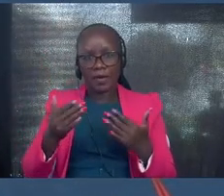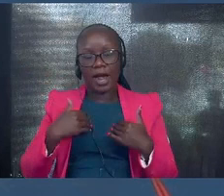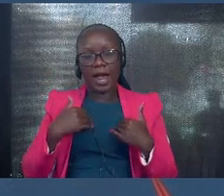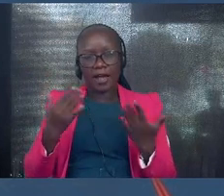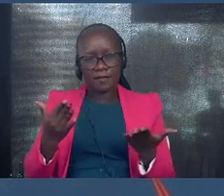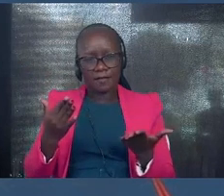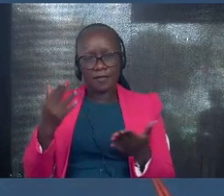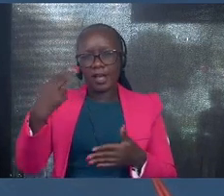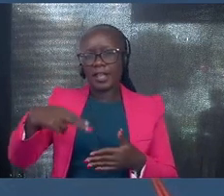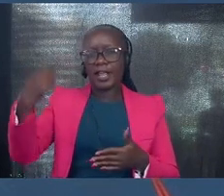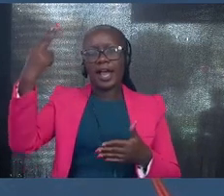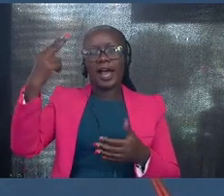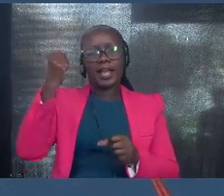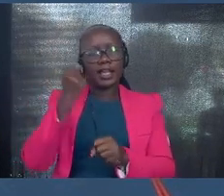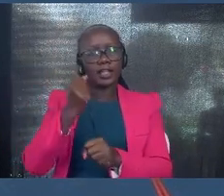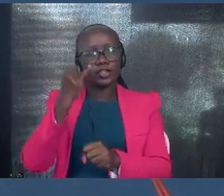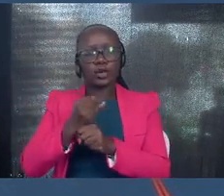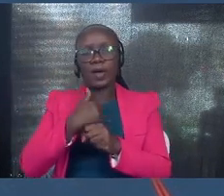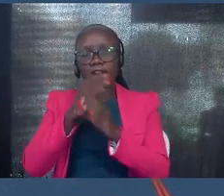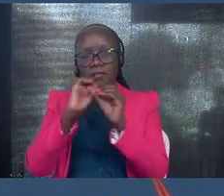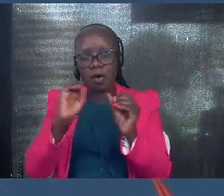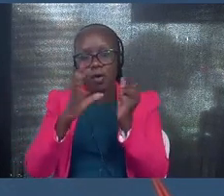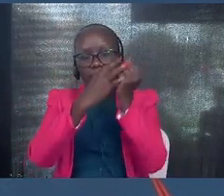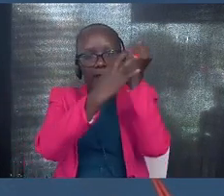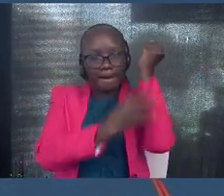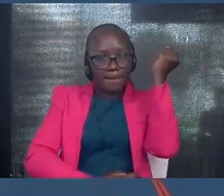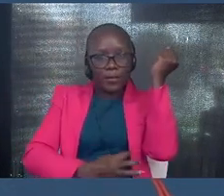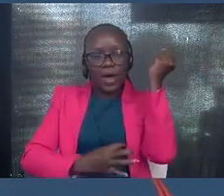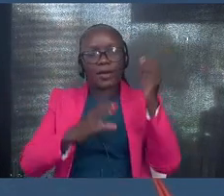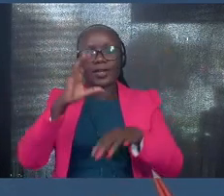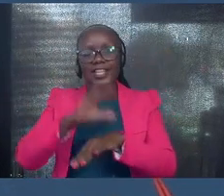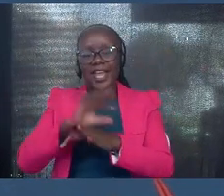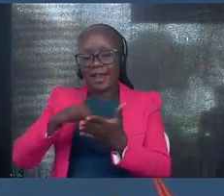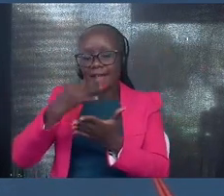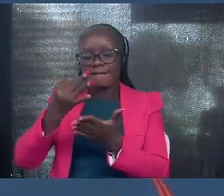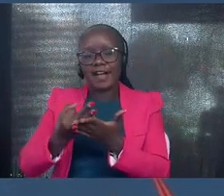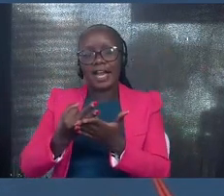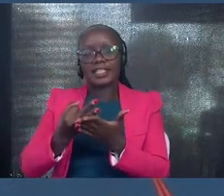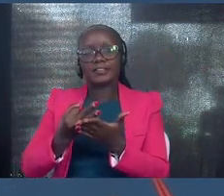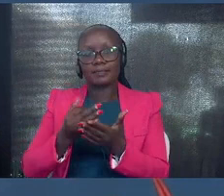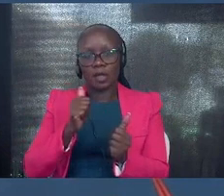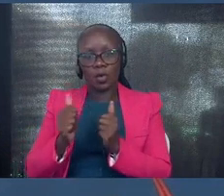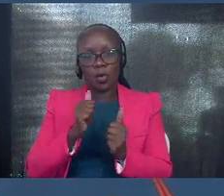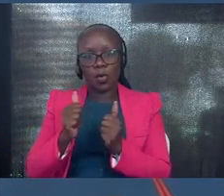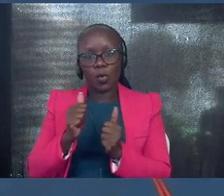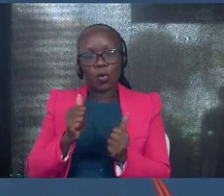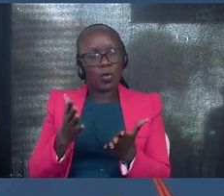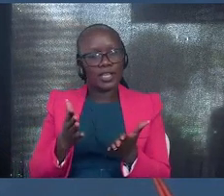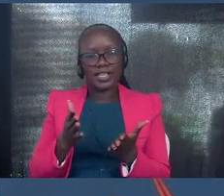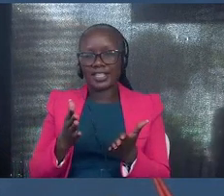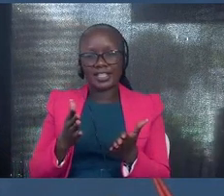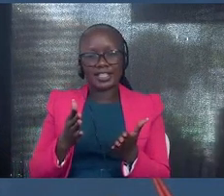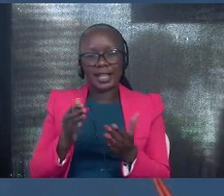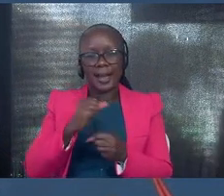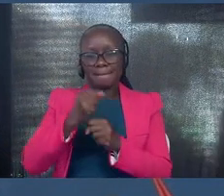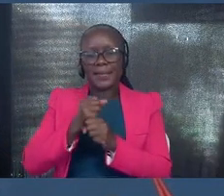to, the high unemployment and high levels of poverty, we get funding that is quite pricey,